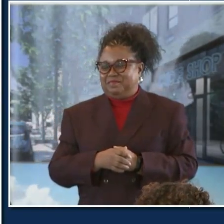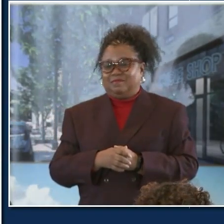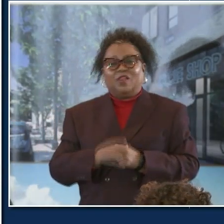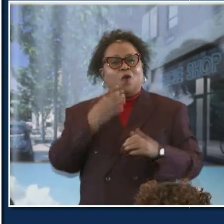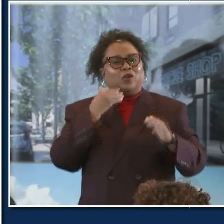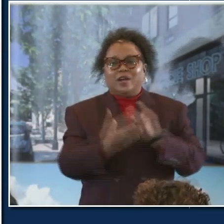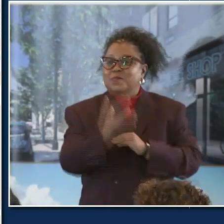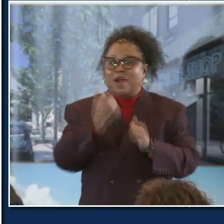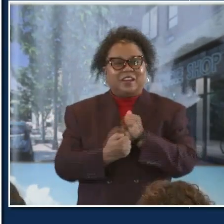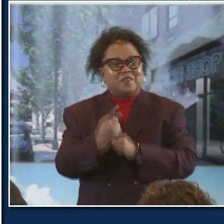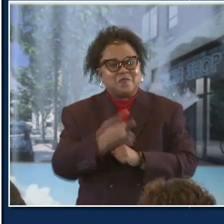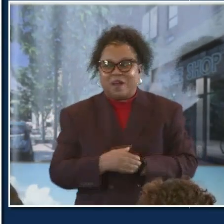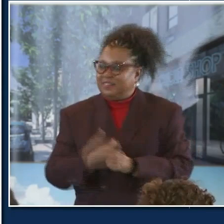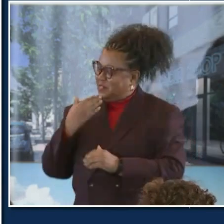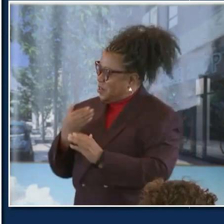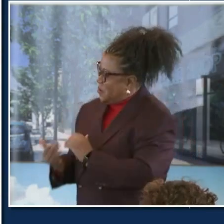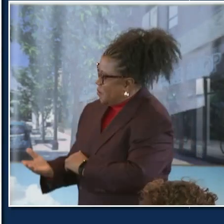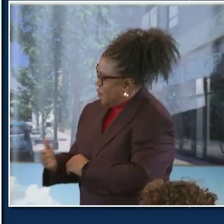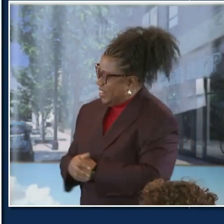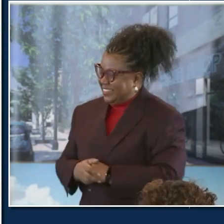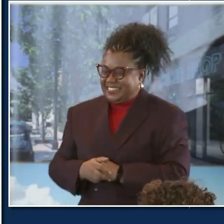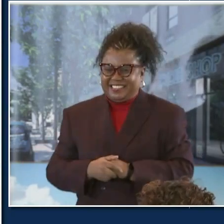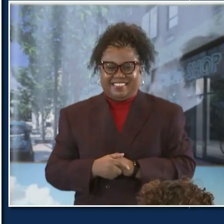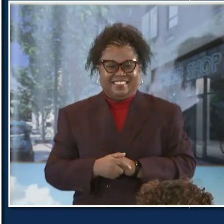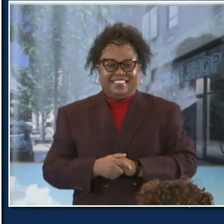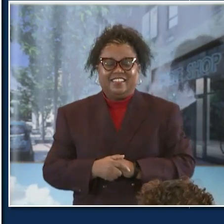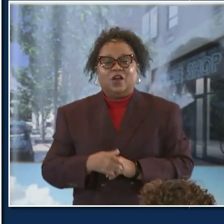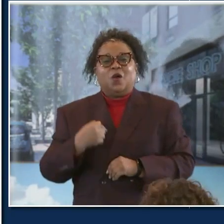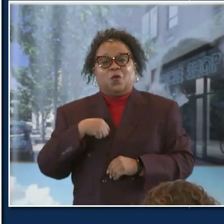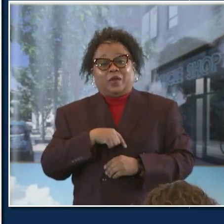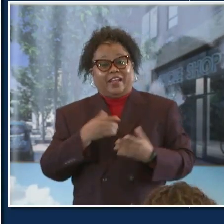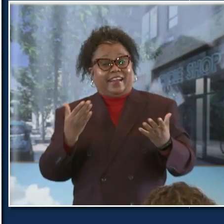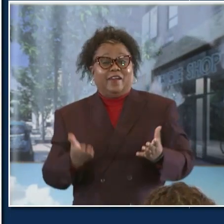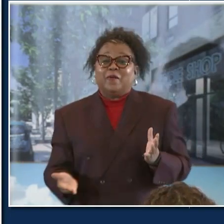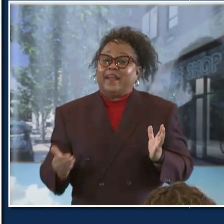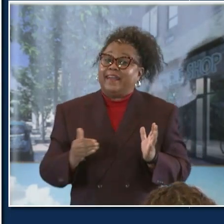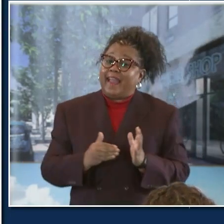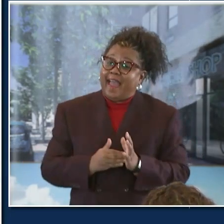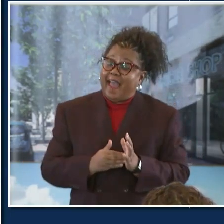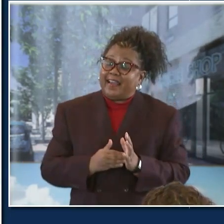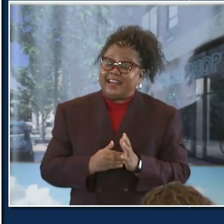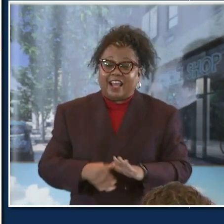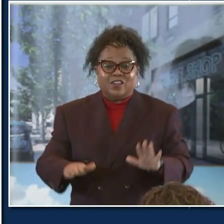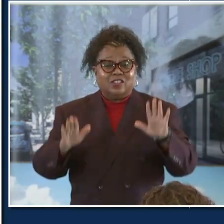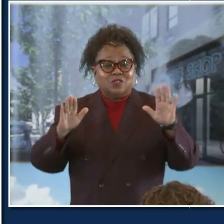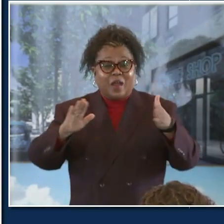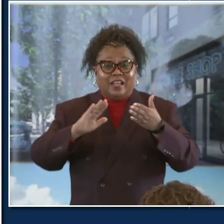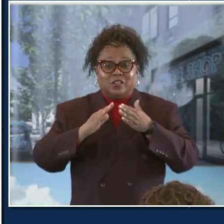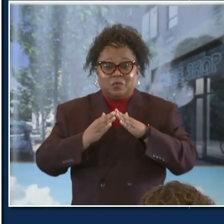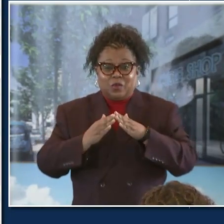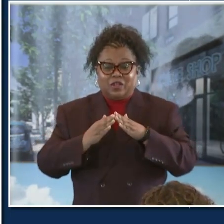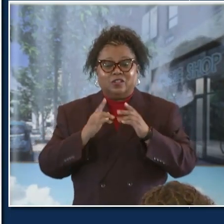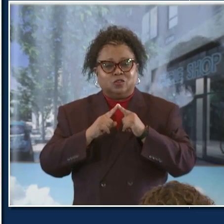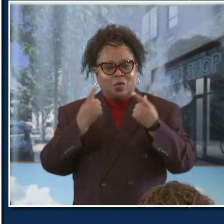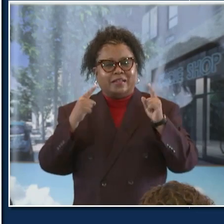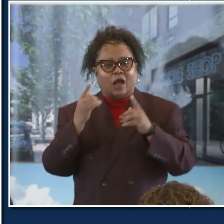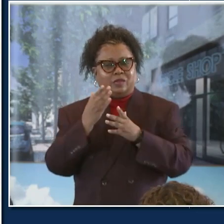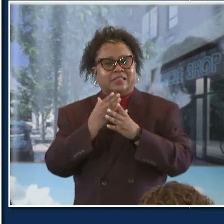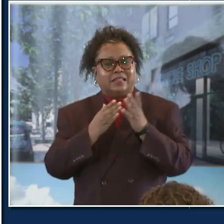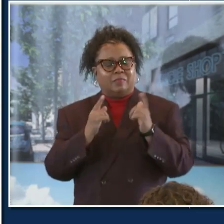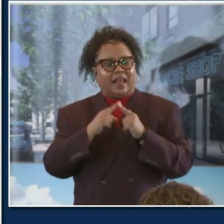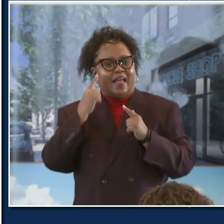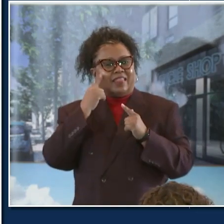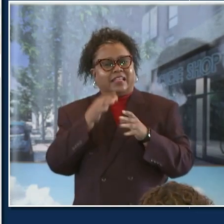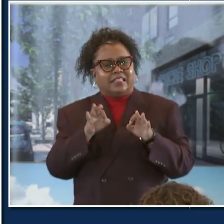Well, good morning, everyone. Good morning. We are here again in this great community to announce something I